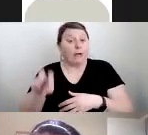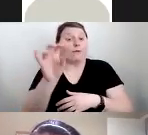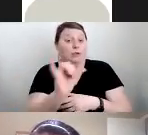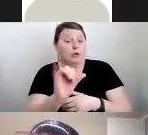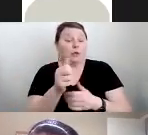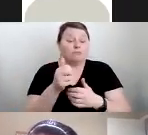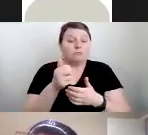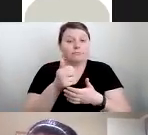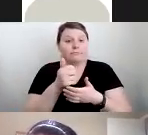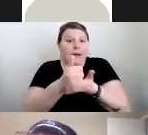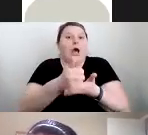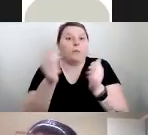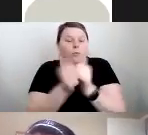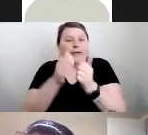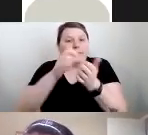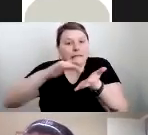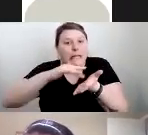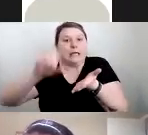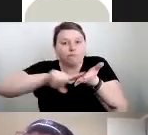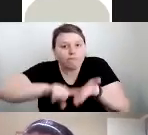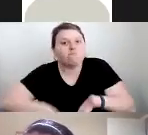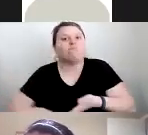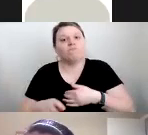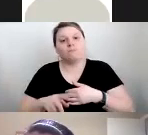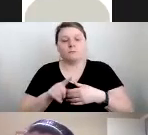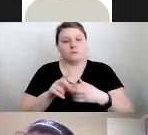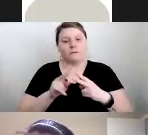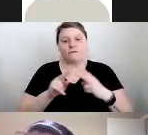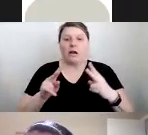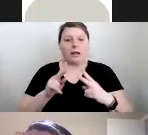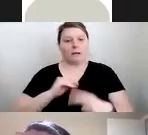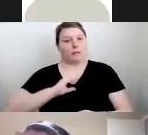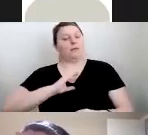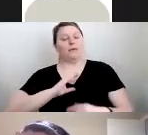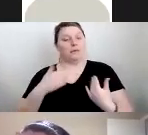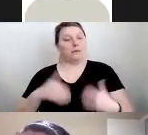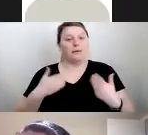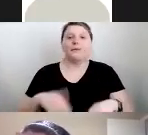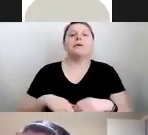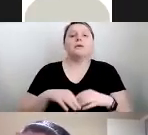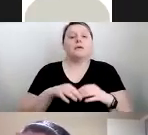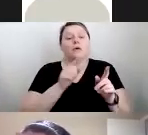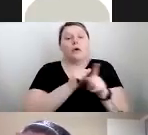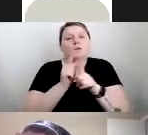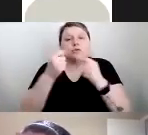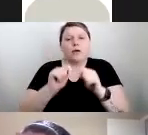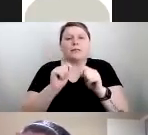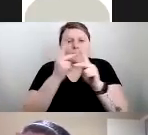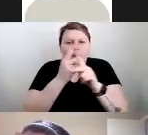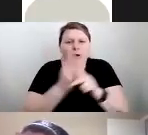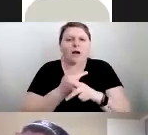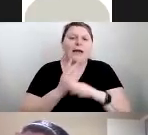efficacy studies. So also very gratifying. In addition to looking for anti-malarial resistance,